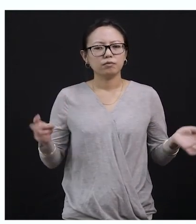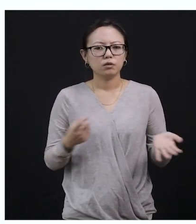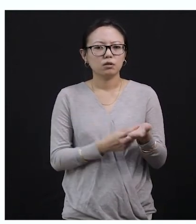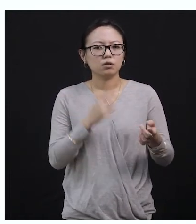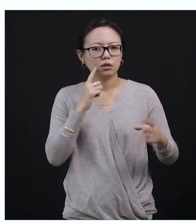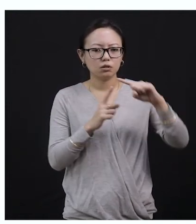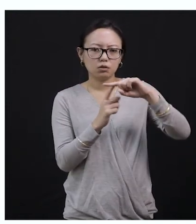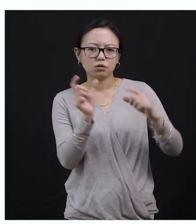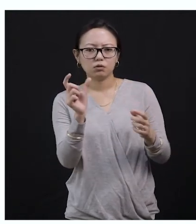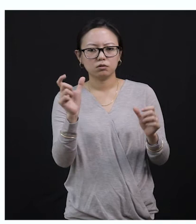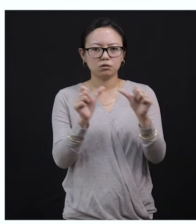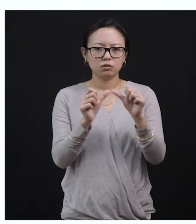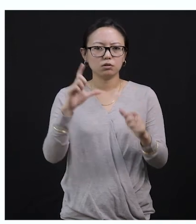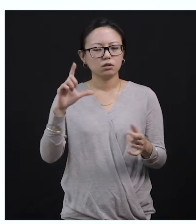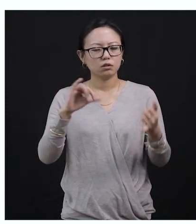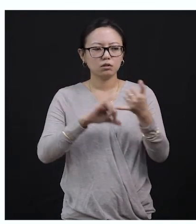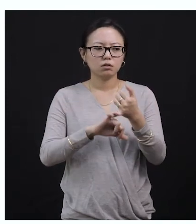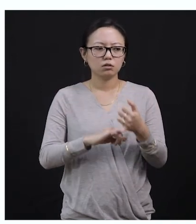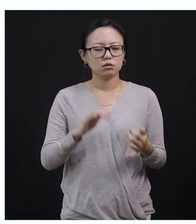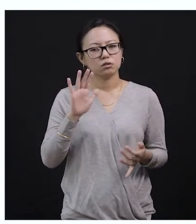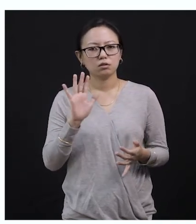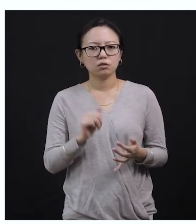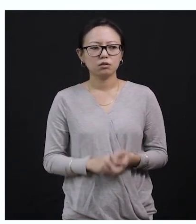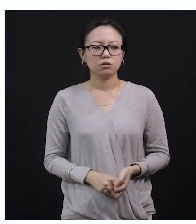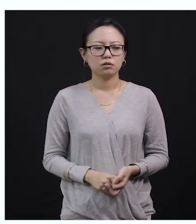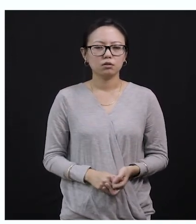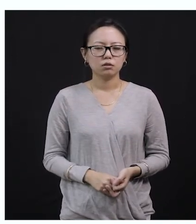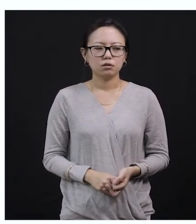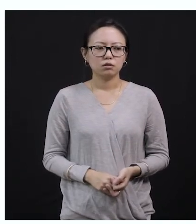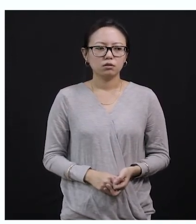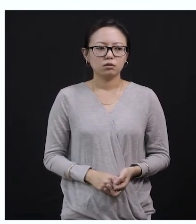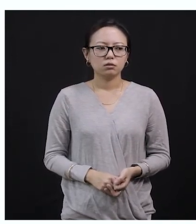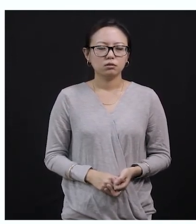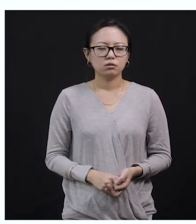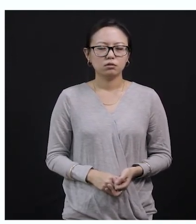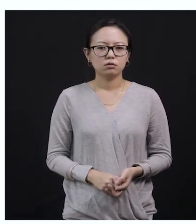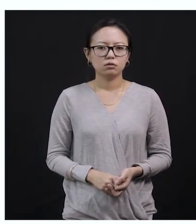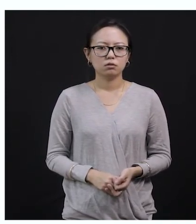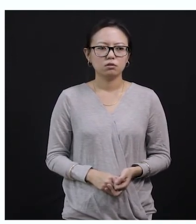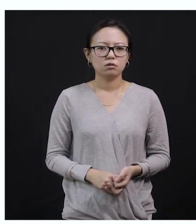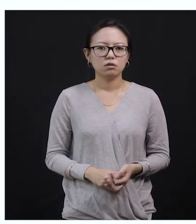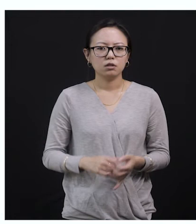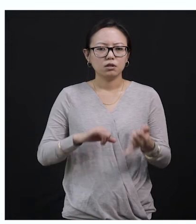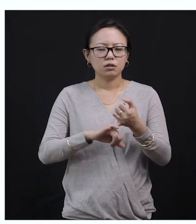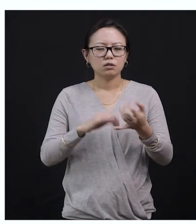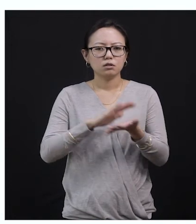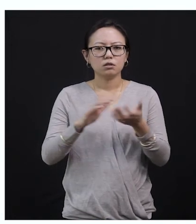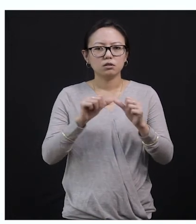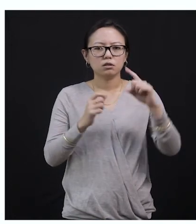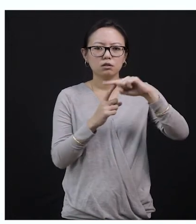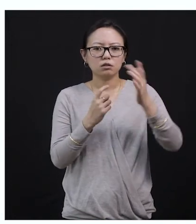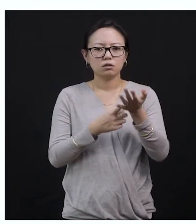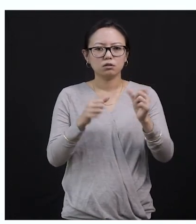have performed the entire year. There was different rituals for the kings, also for the Kshatriyas, and then they